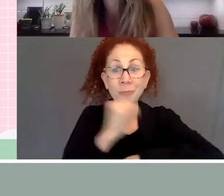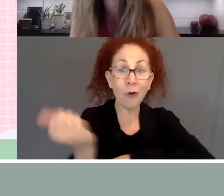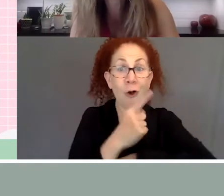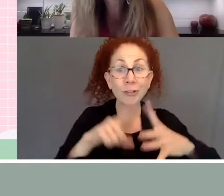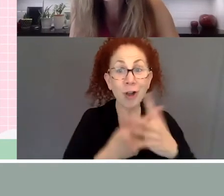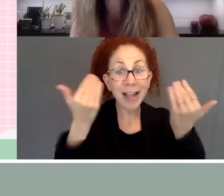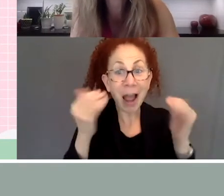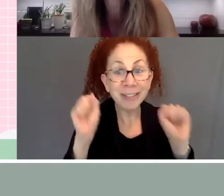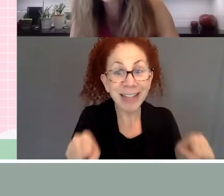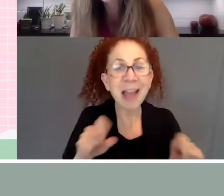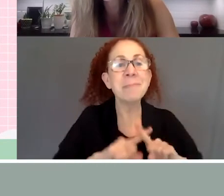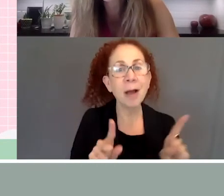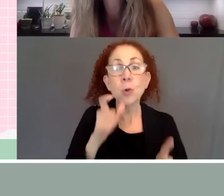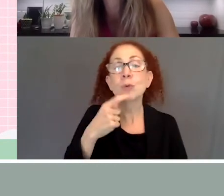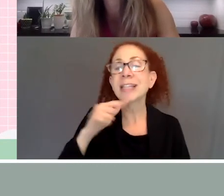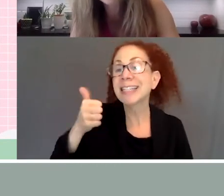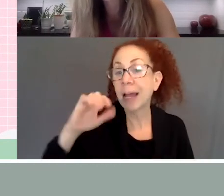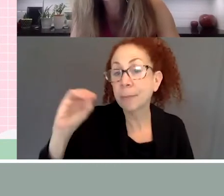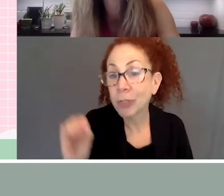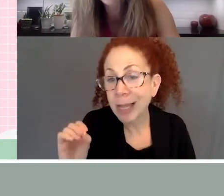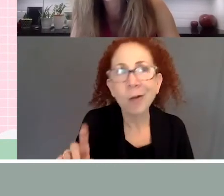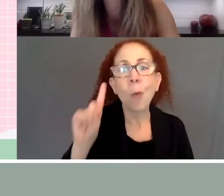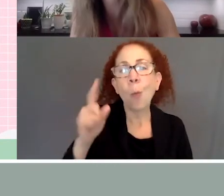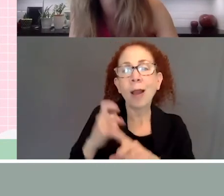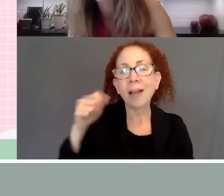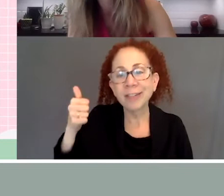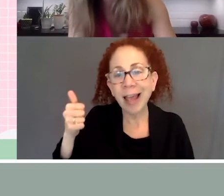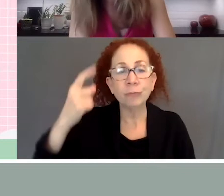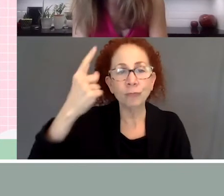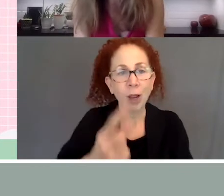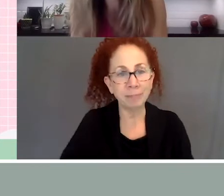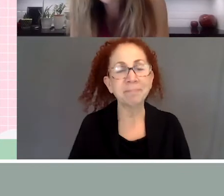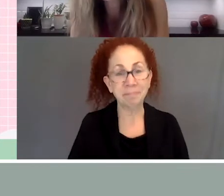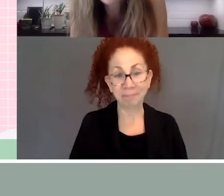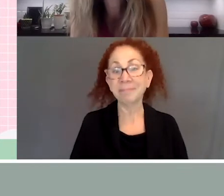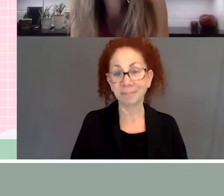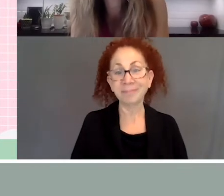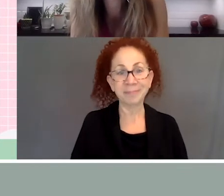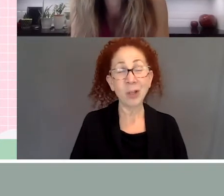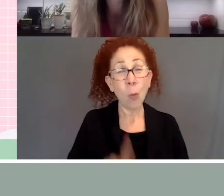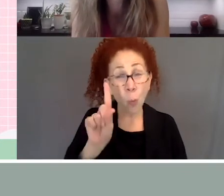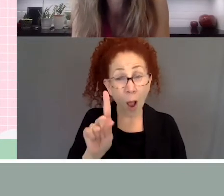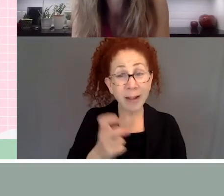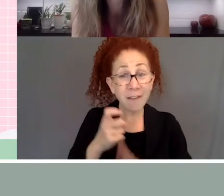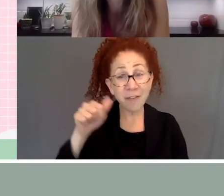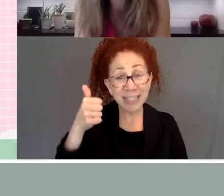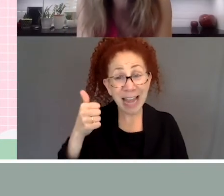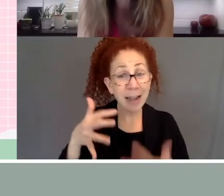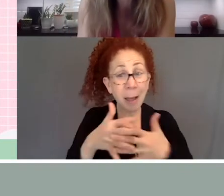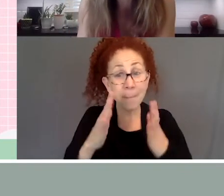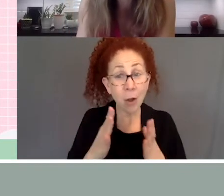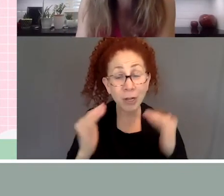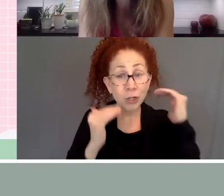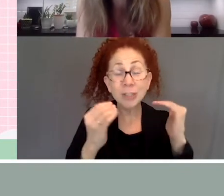now. But everybody who said 10% or one out of every 10 is correct. So only one out of every 10 American adults is